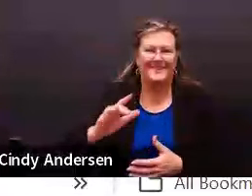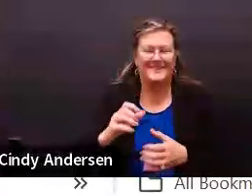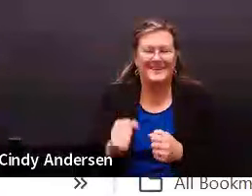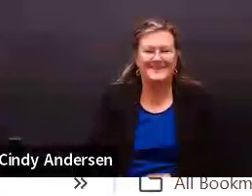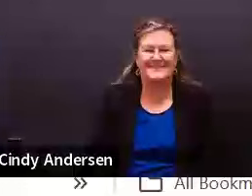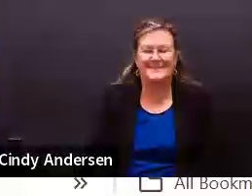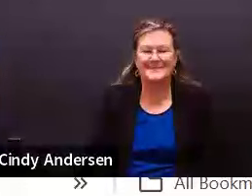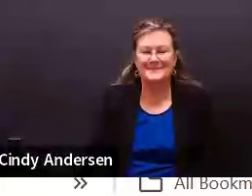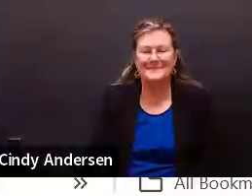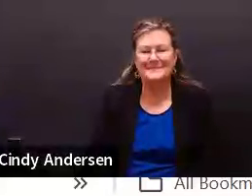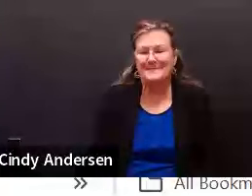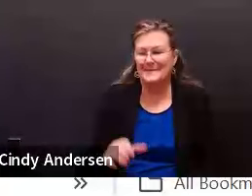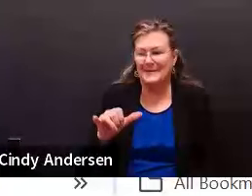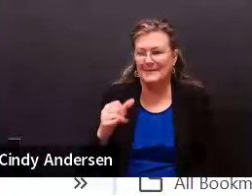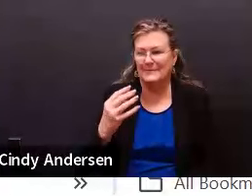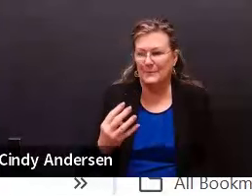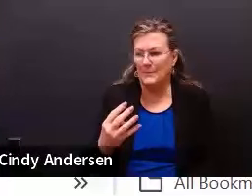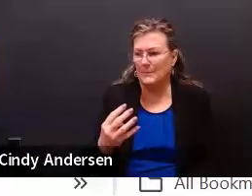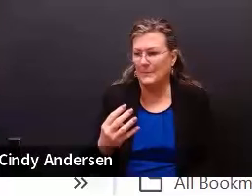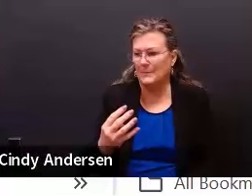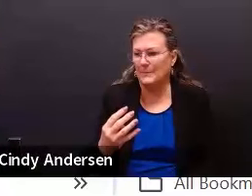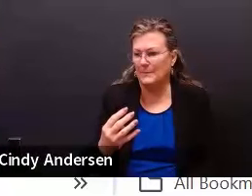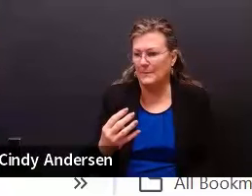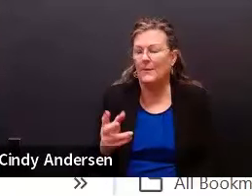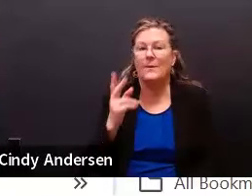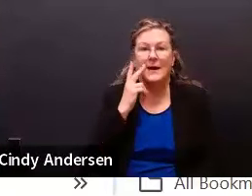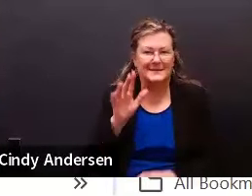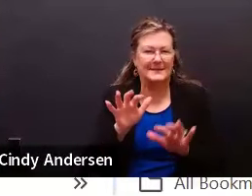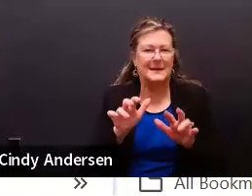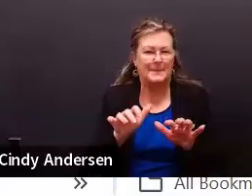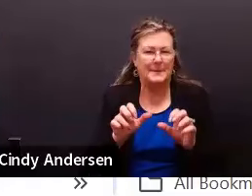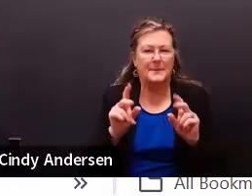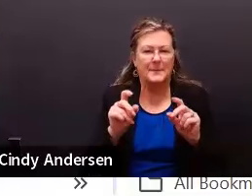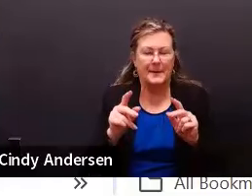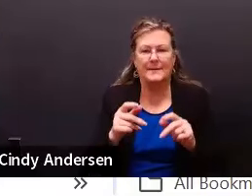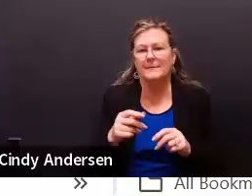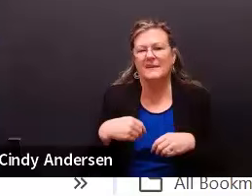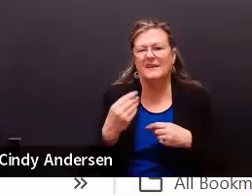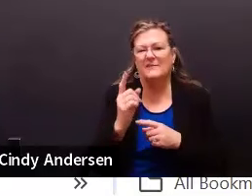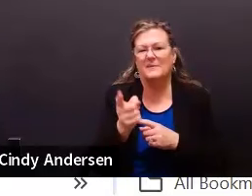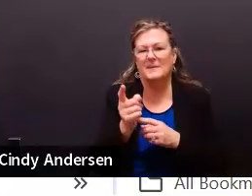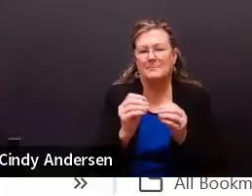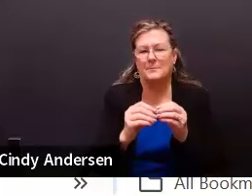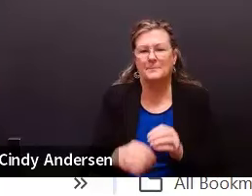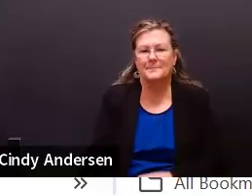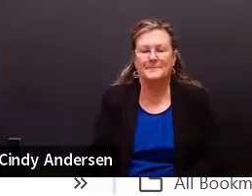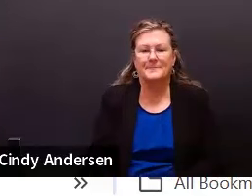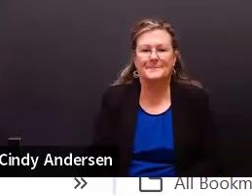So here's 4. Oh, A still couple a little people are bit still more. okay. So let's do another minute or so.